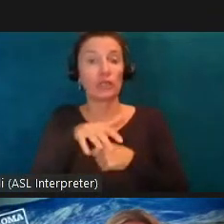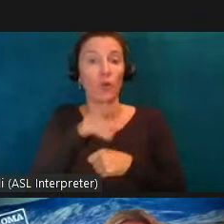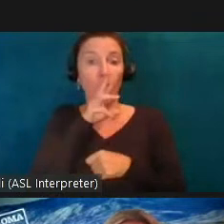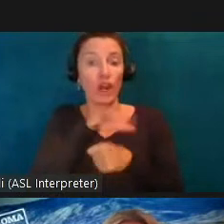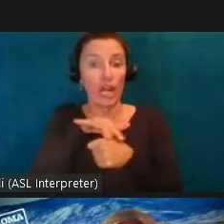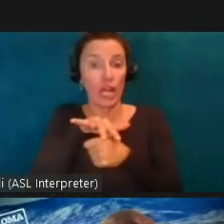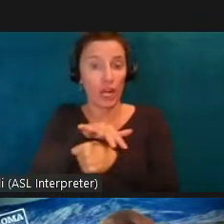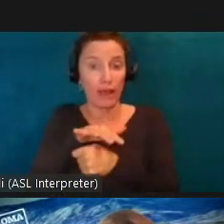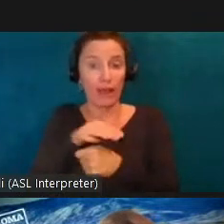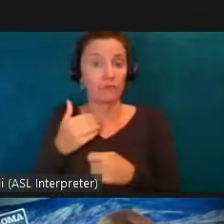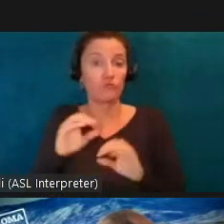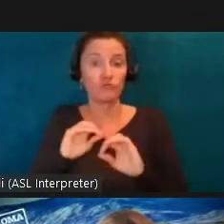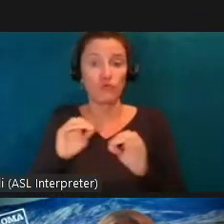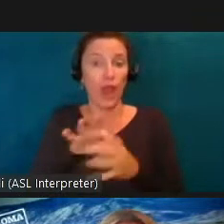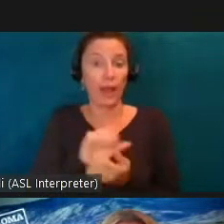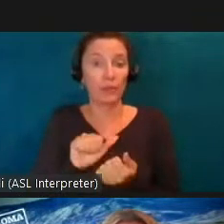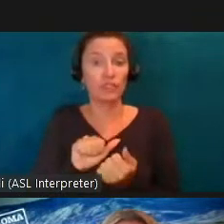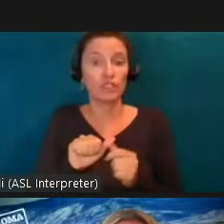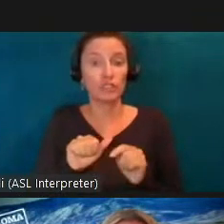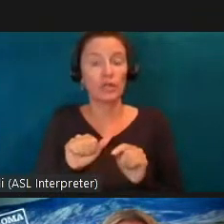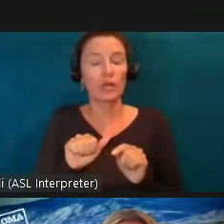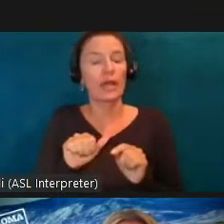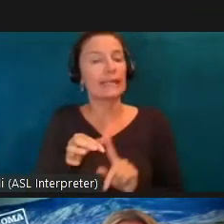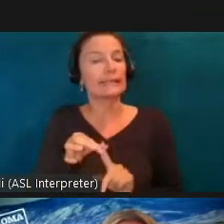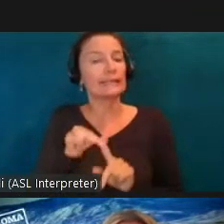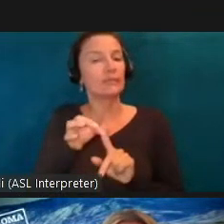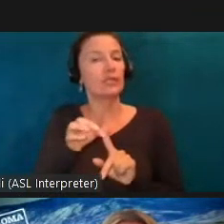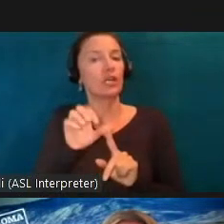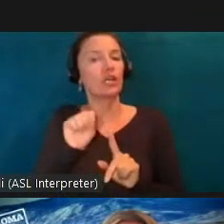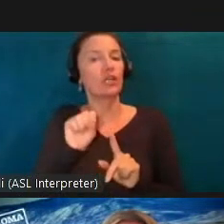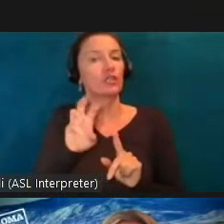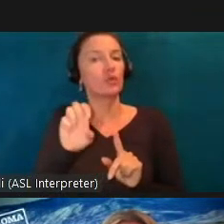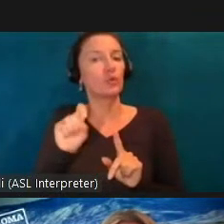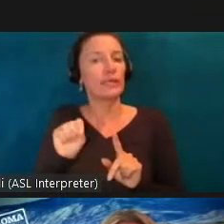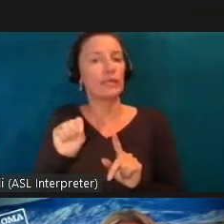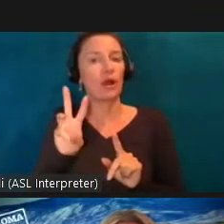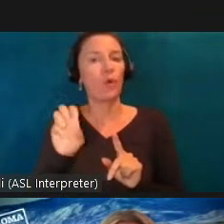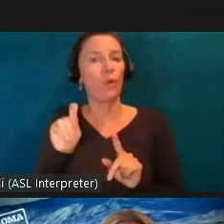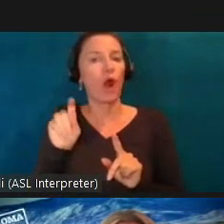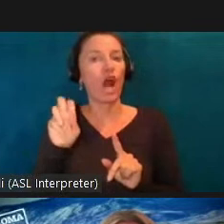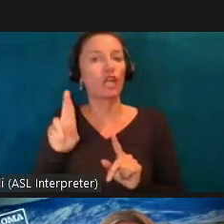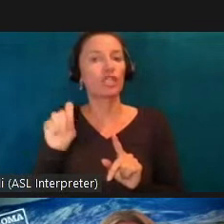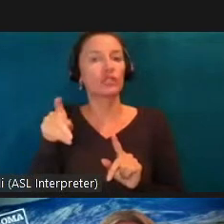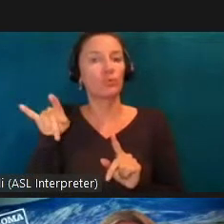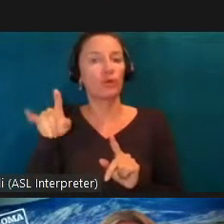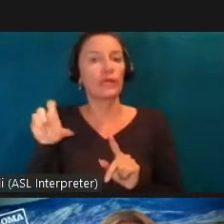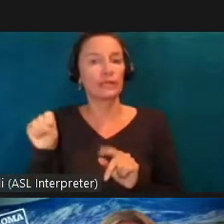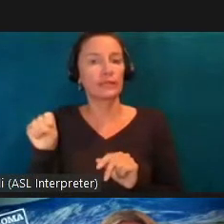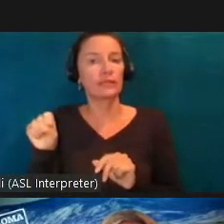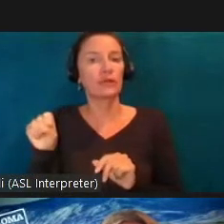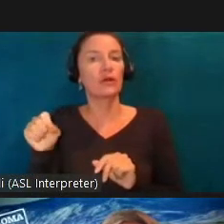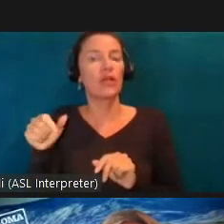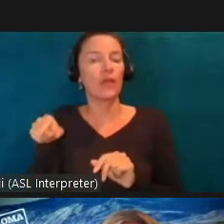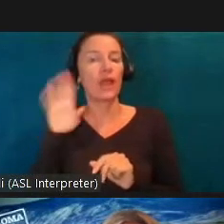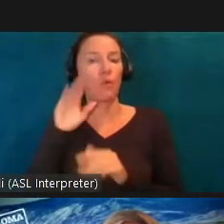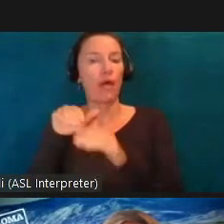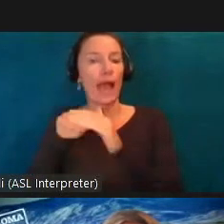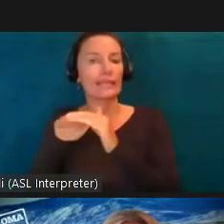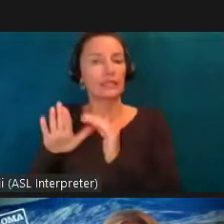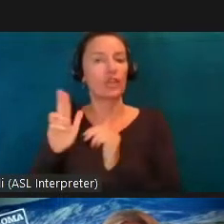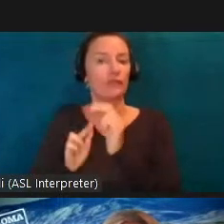question at this point, of course, is Sweetwater Springs, and we're working to have them access their facilities tomorrow as